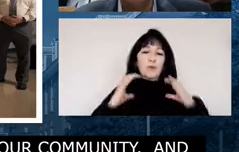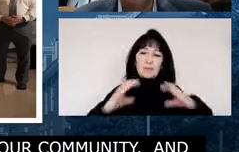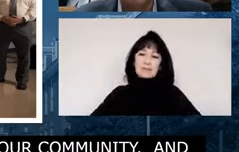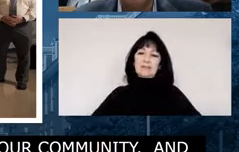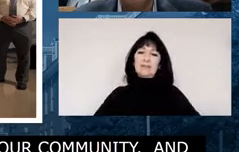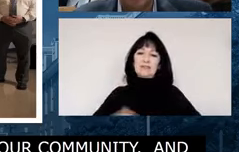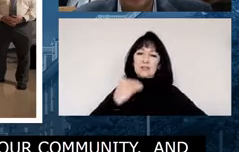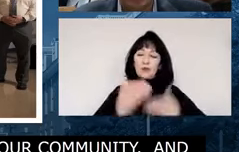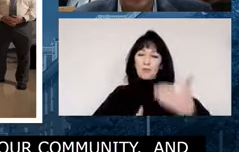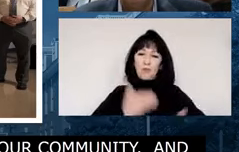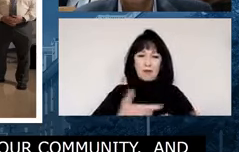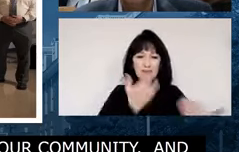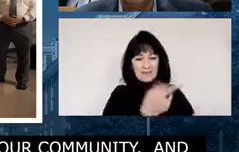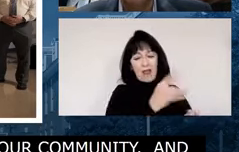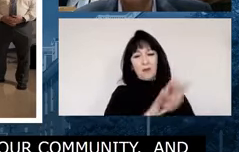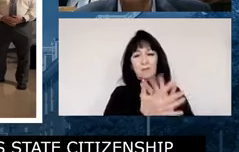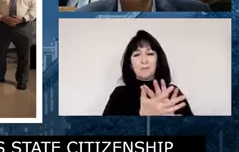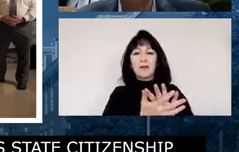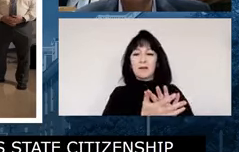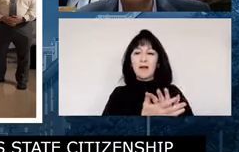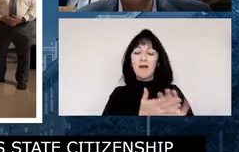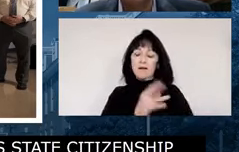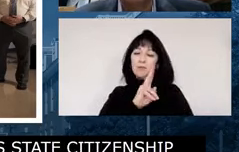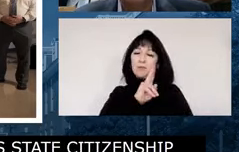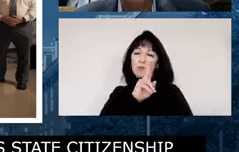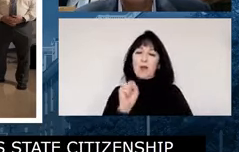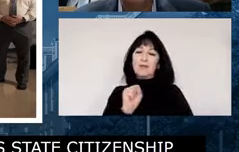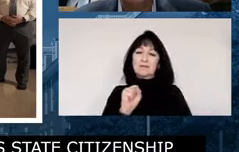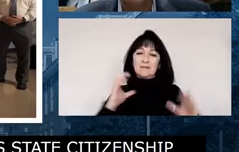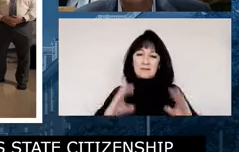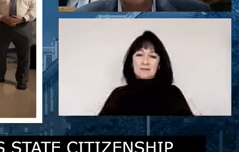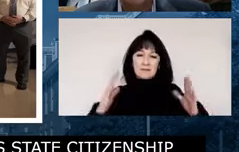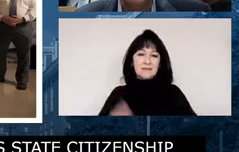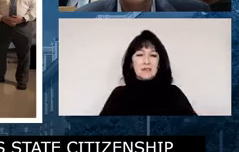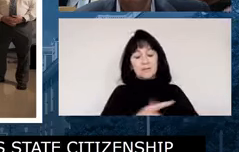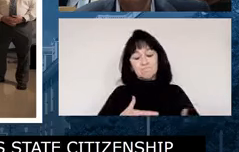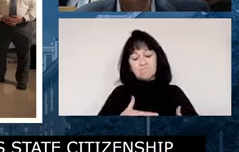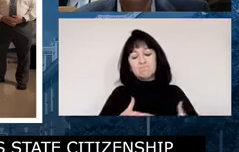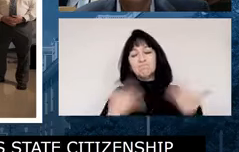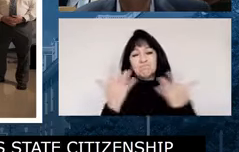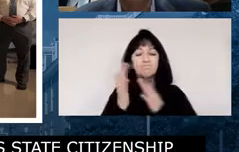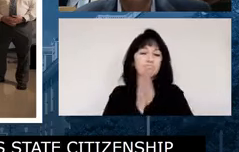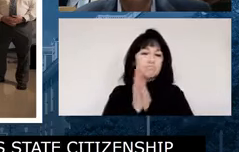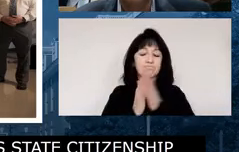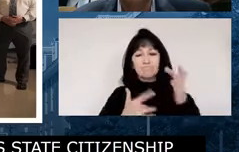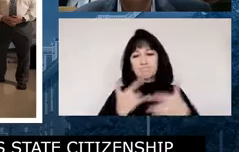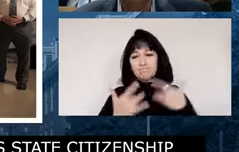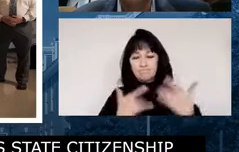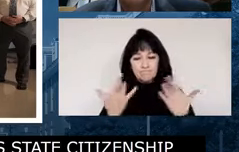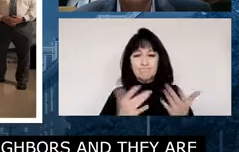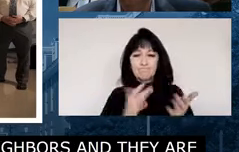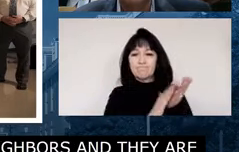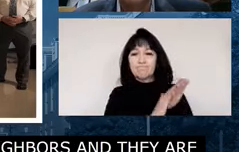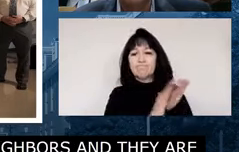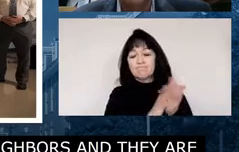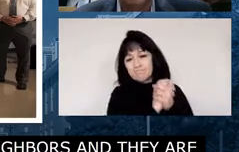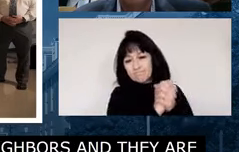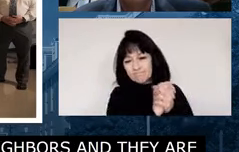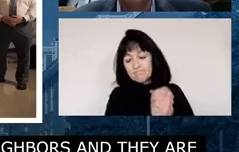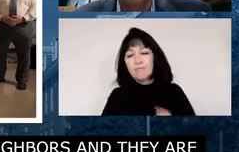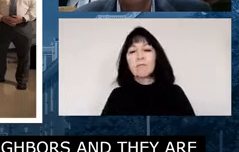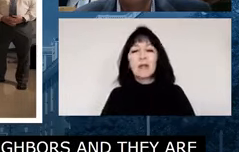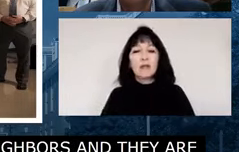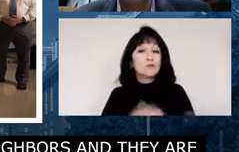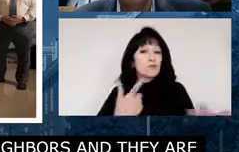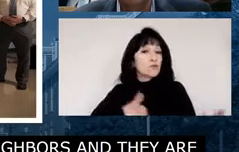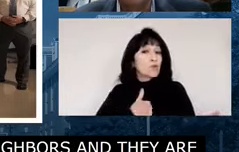soldiers. Our neighbors, they're there for us, and they're there right now for your healthcare community to make sure we get through this latest peak and